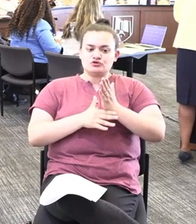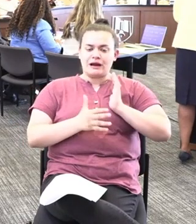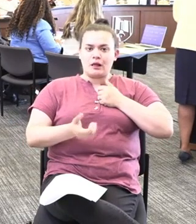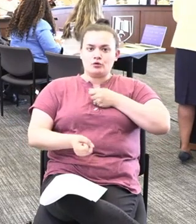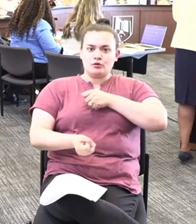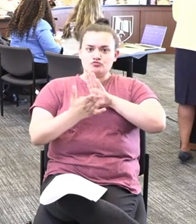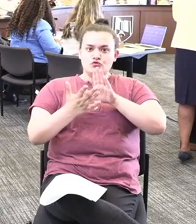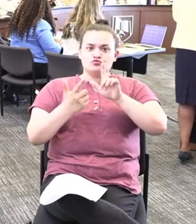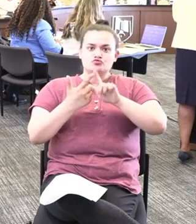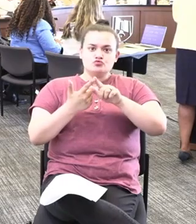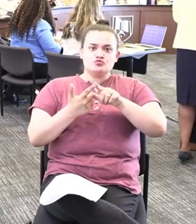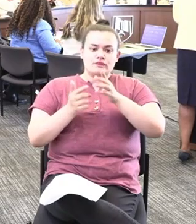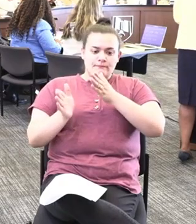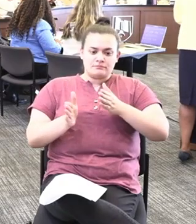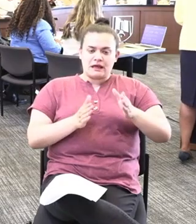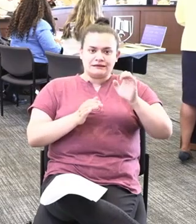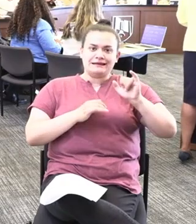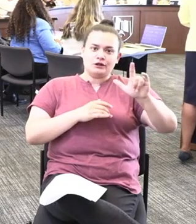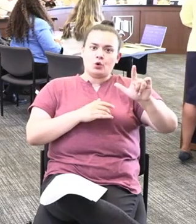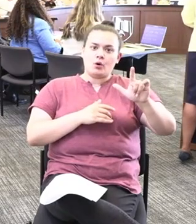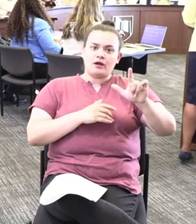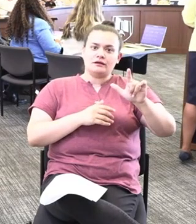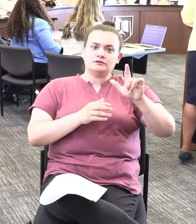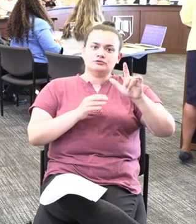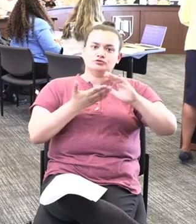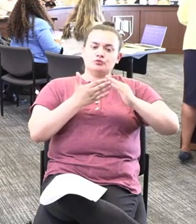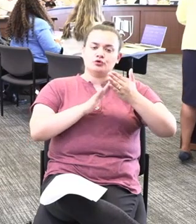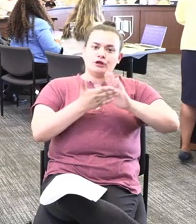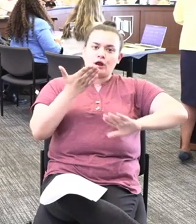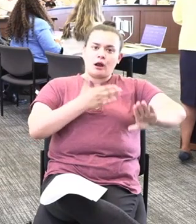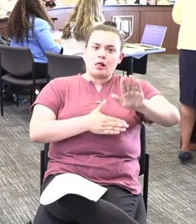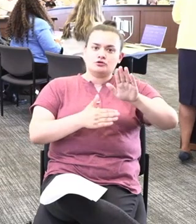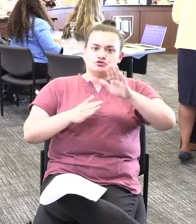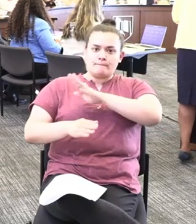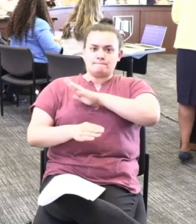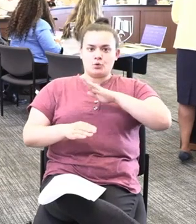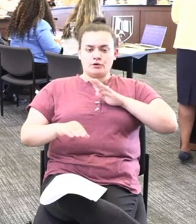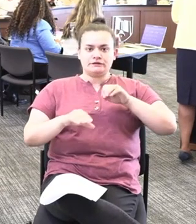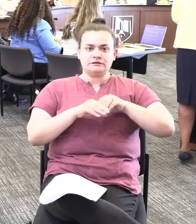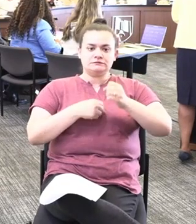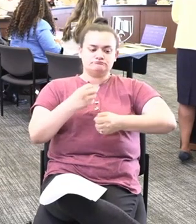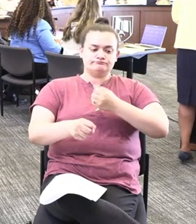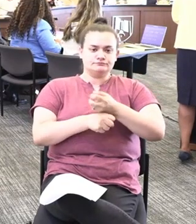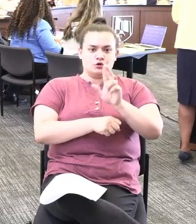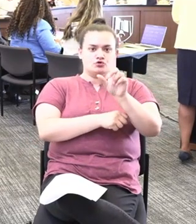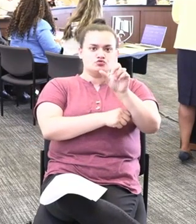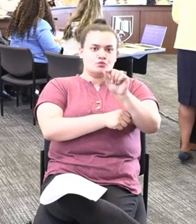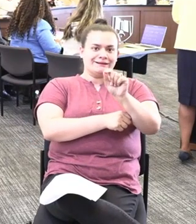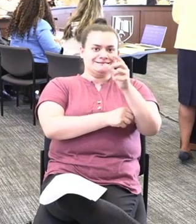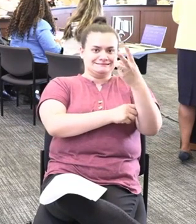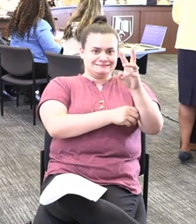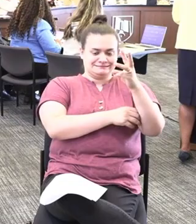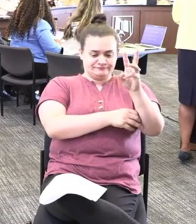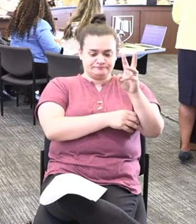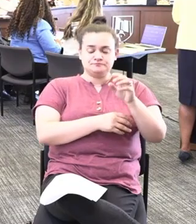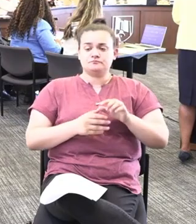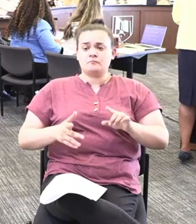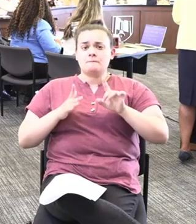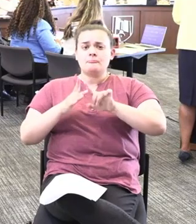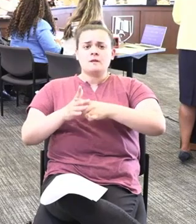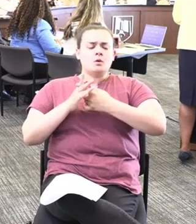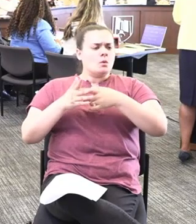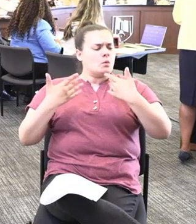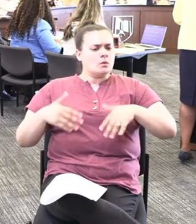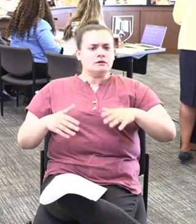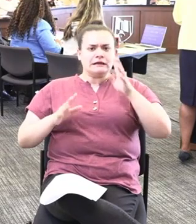SIM plan to the Illinois Community College Board in 2016. It started as a very bold